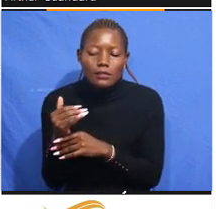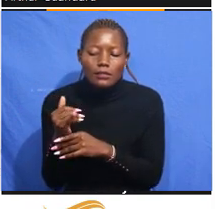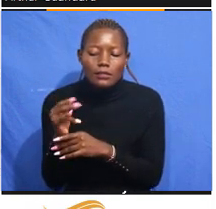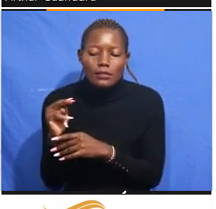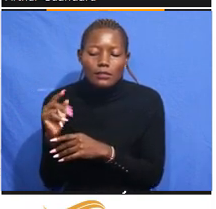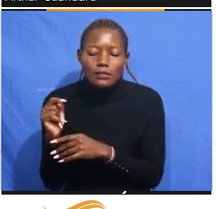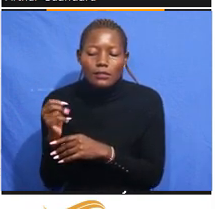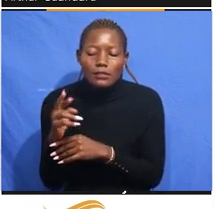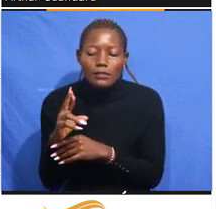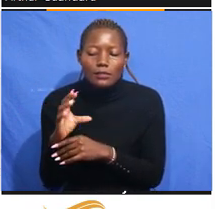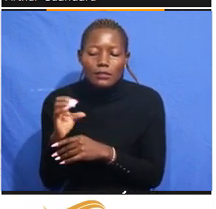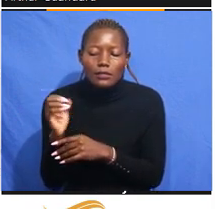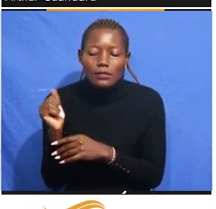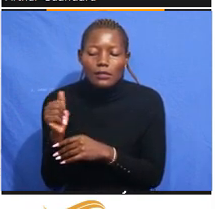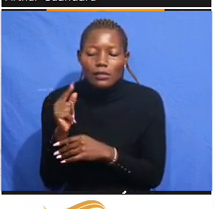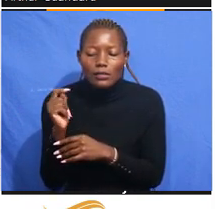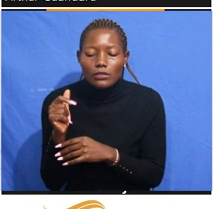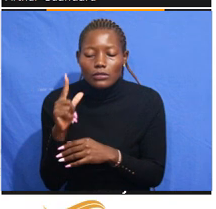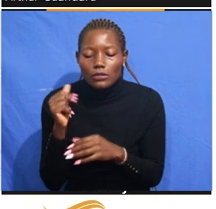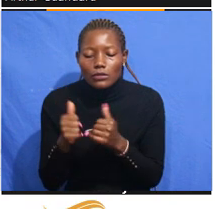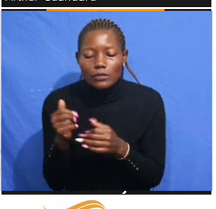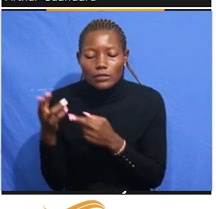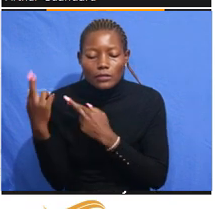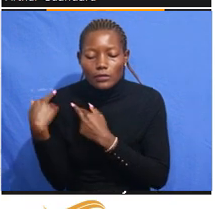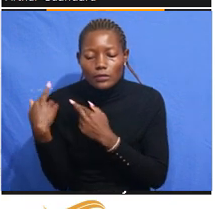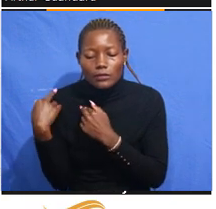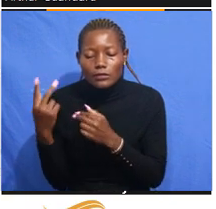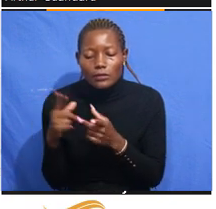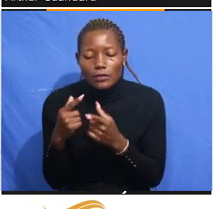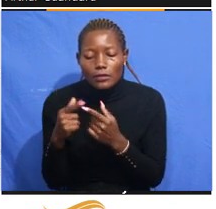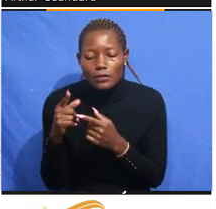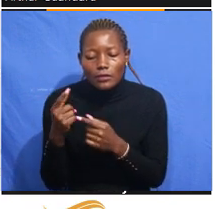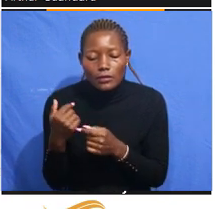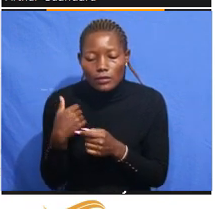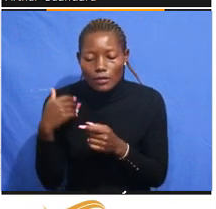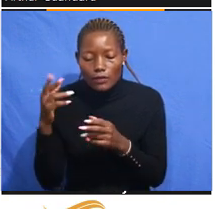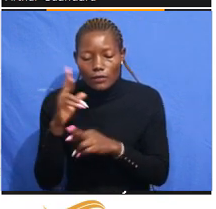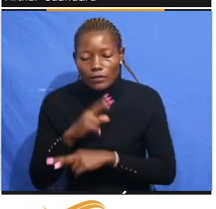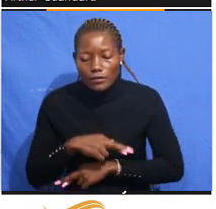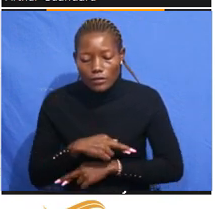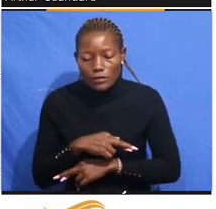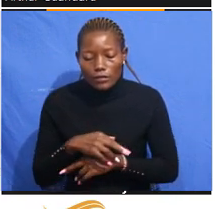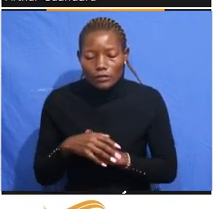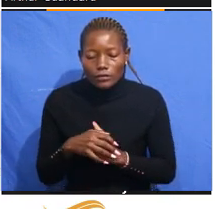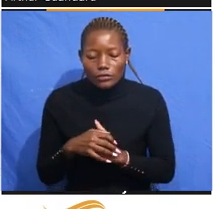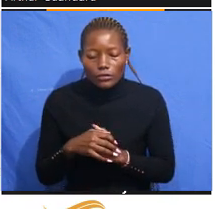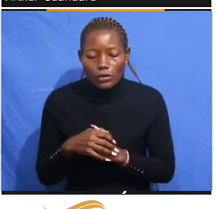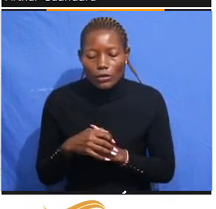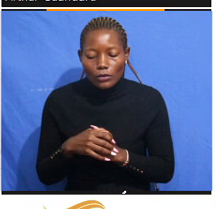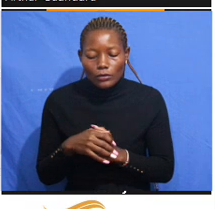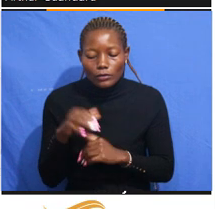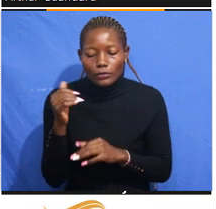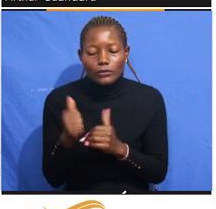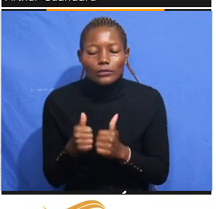are responsible for ejecting the air out, and then you have the relaxation, and I think the internal intercostals that